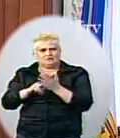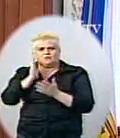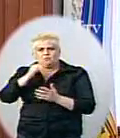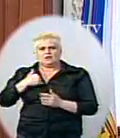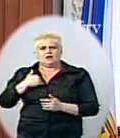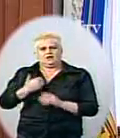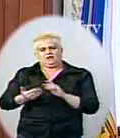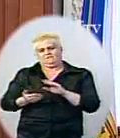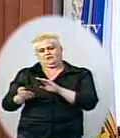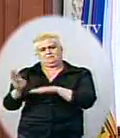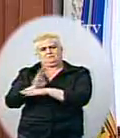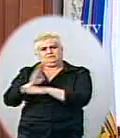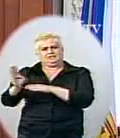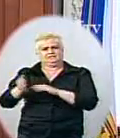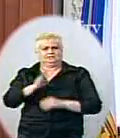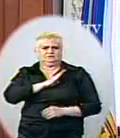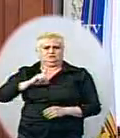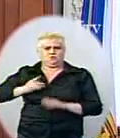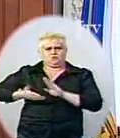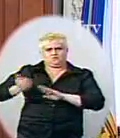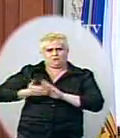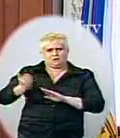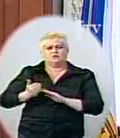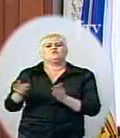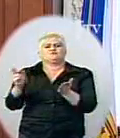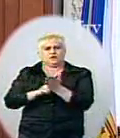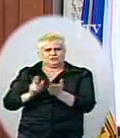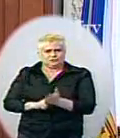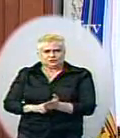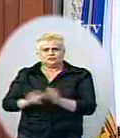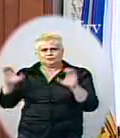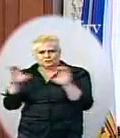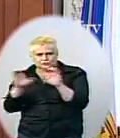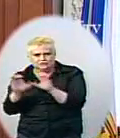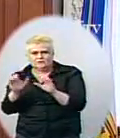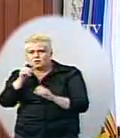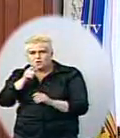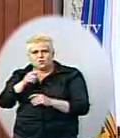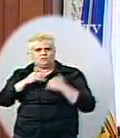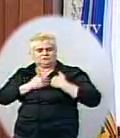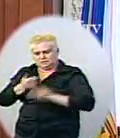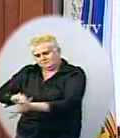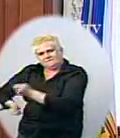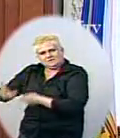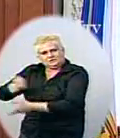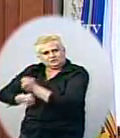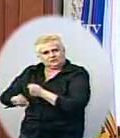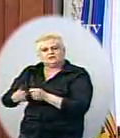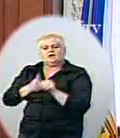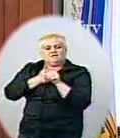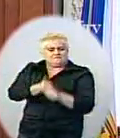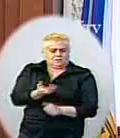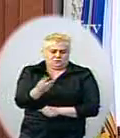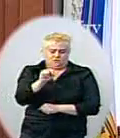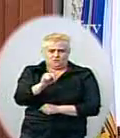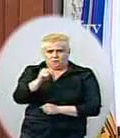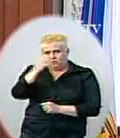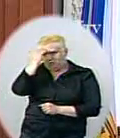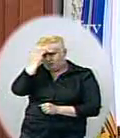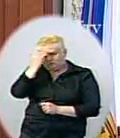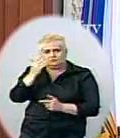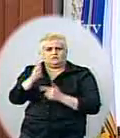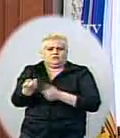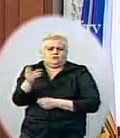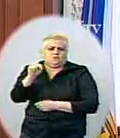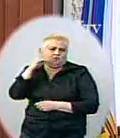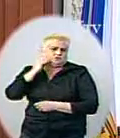board that will register and certify fish harvesters based on their knowledge and experience. It